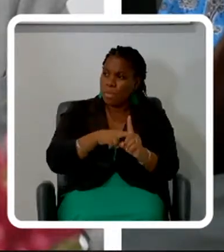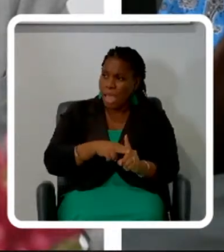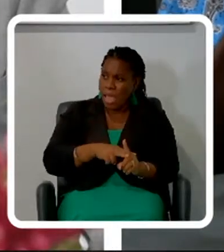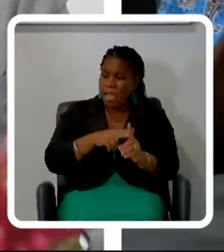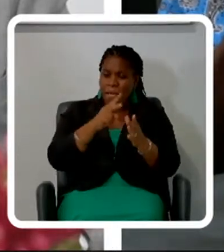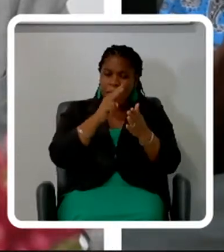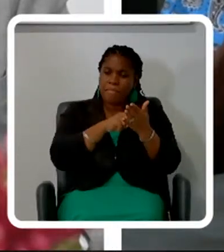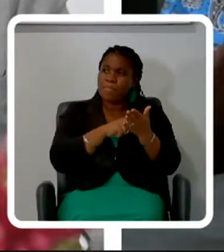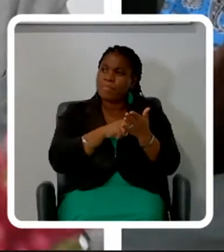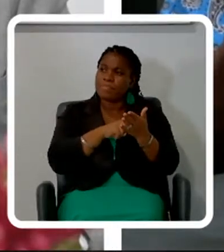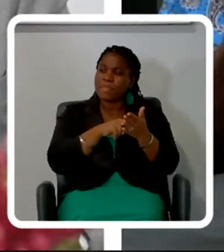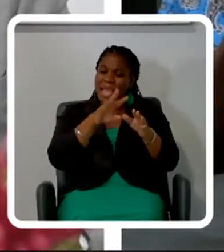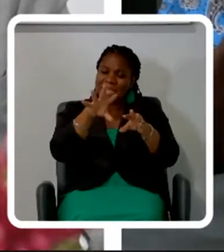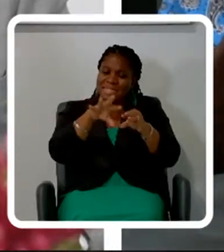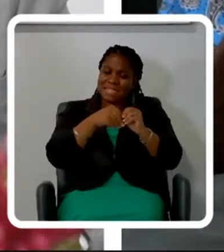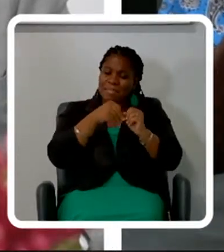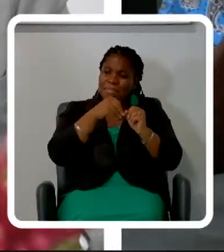program.